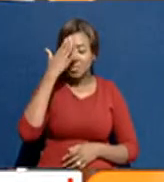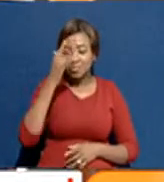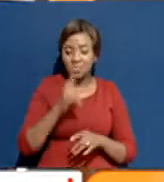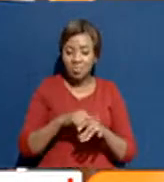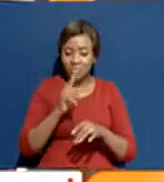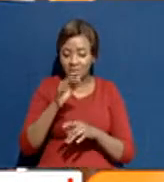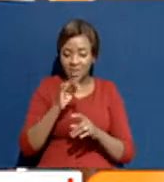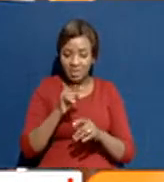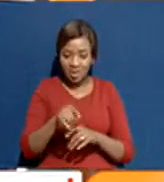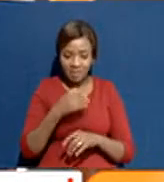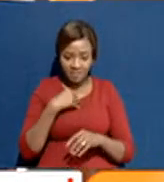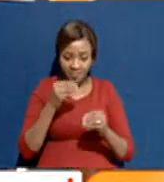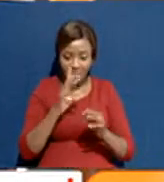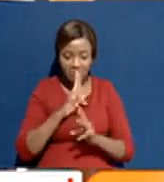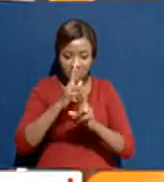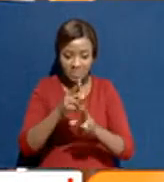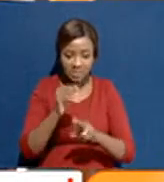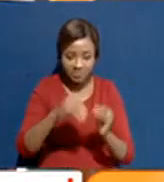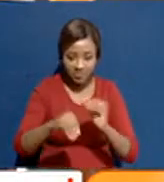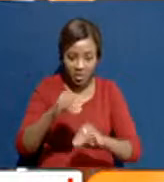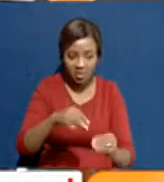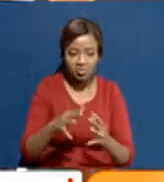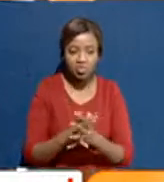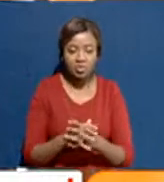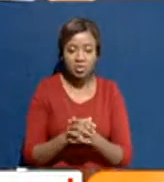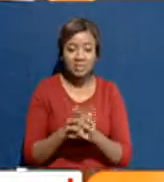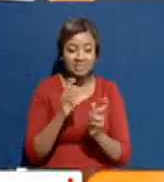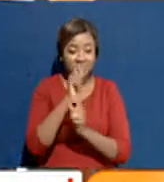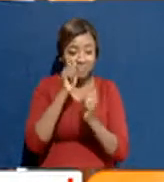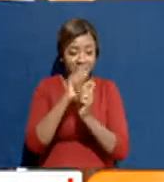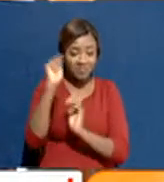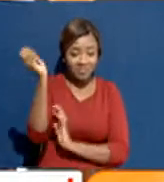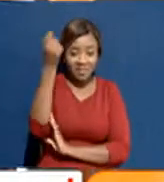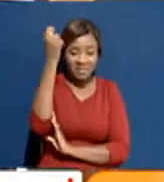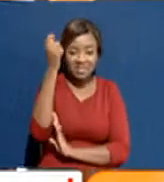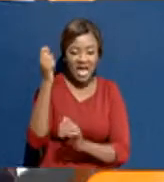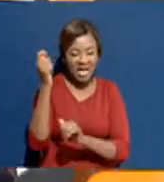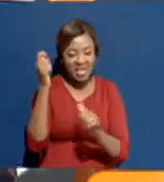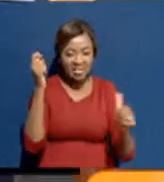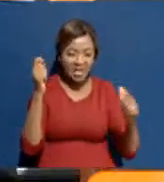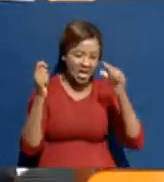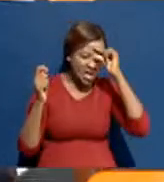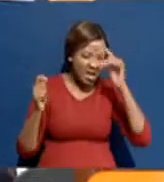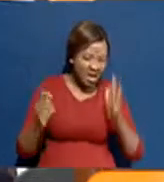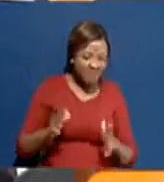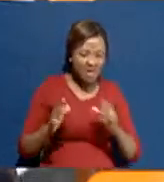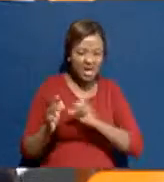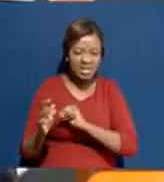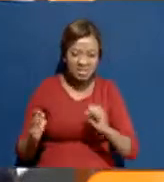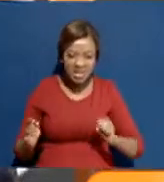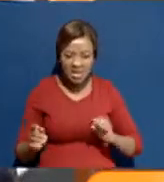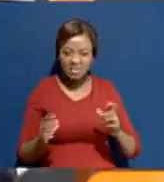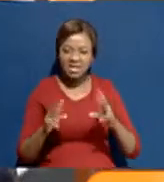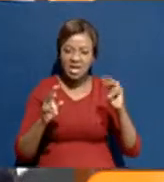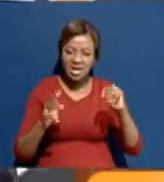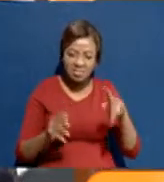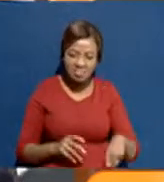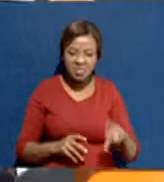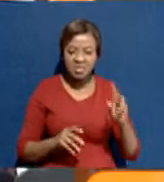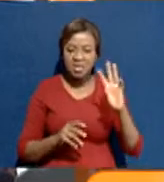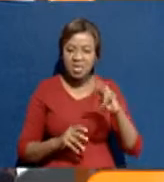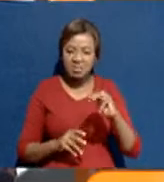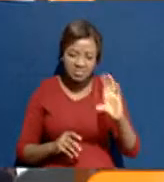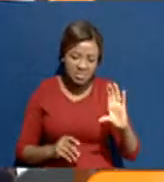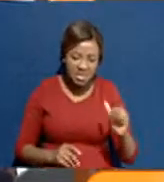for the election, especially for president. By the way, the other elections for governor, for senator, for MPs, MCS, women